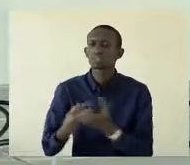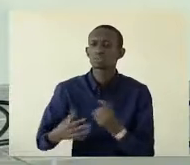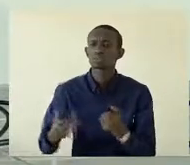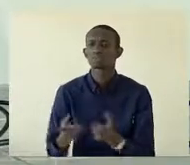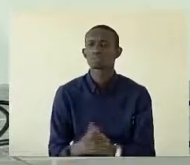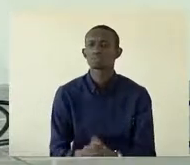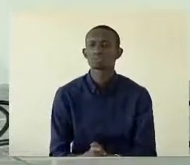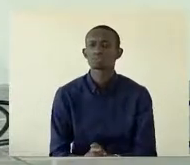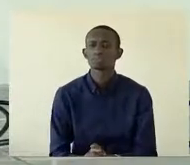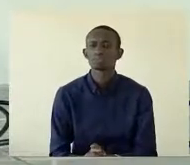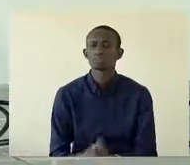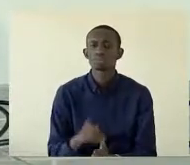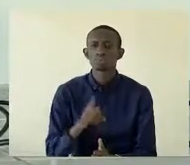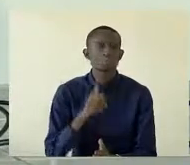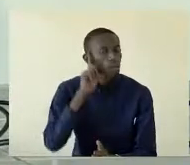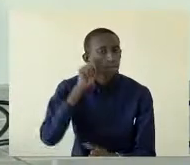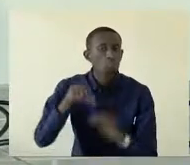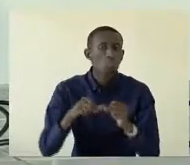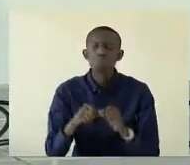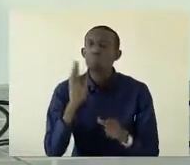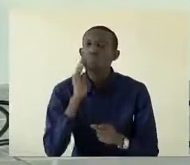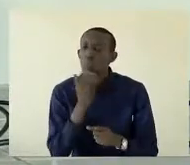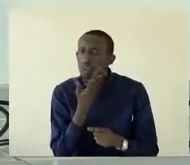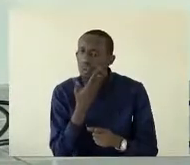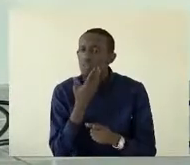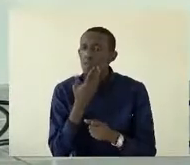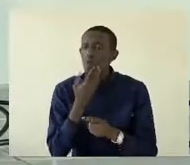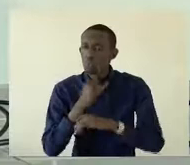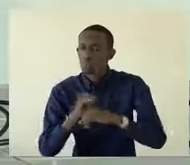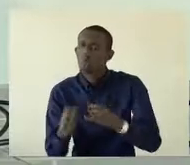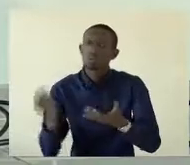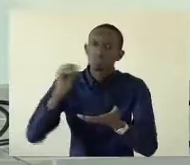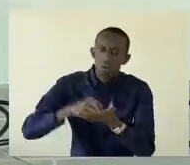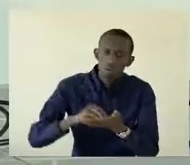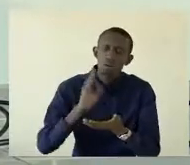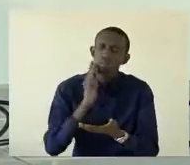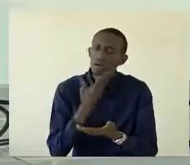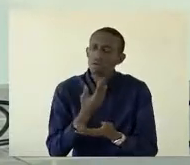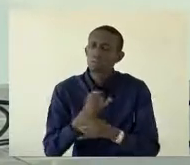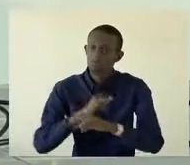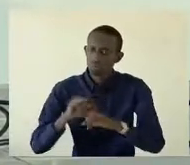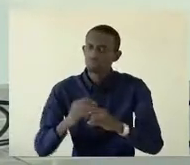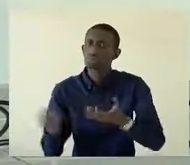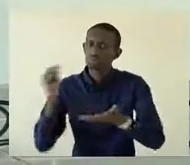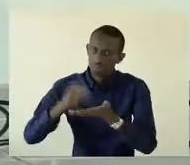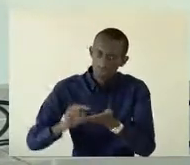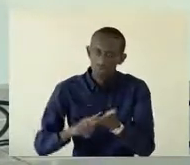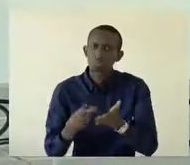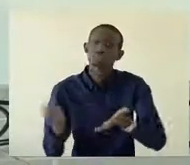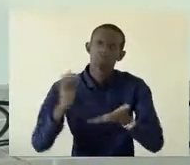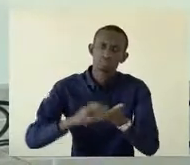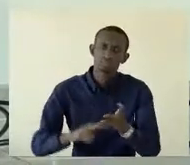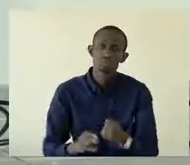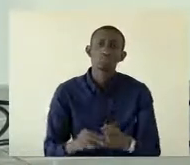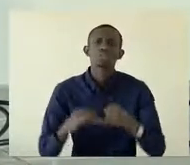Do you know anything about the water cycle? Can we use it and use it one more time? And if we use it